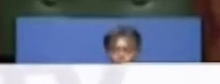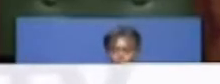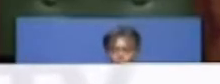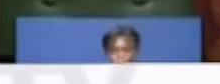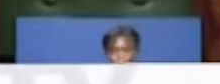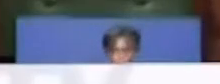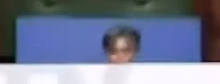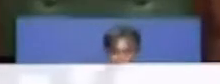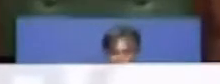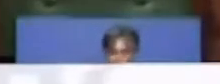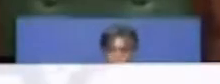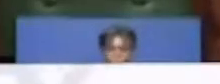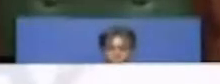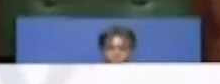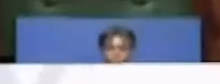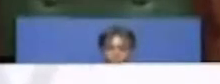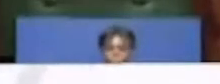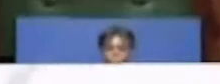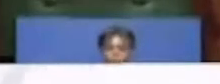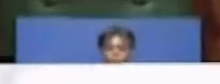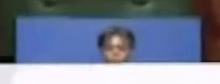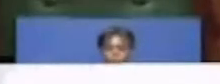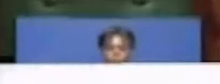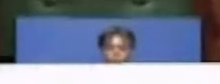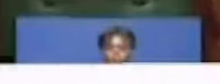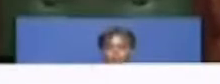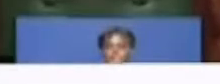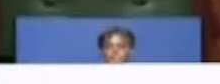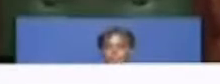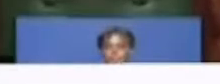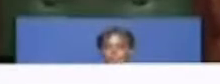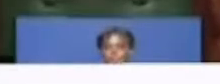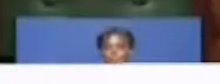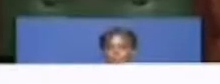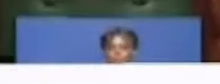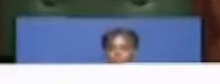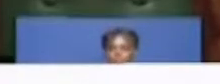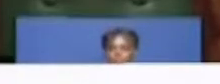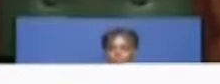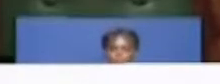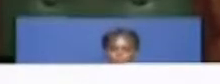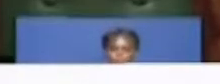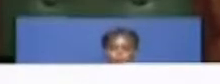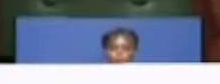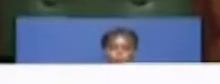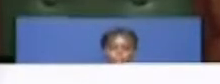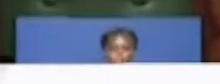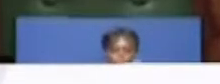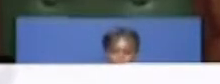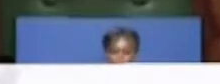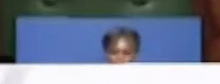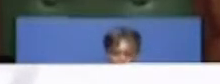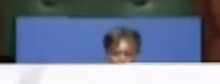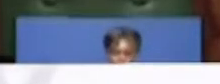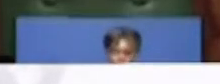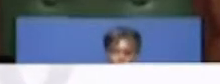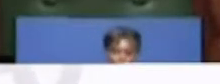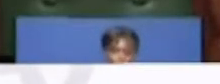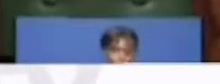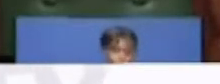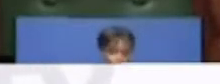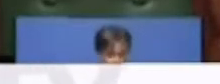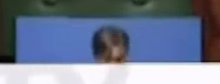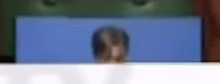as required by the Katiba. A, report on measures taken and progress achieved in